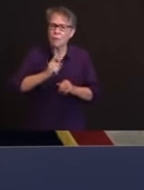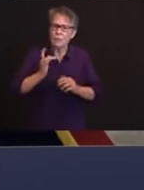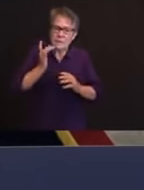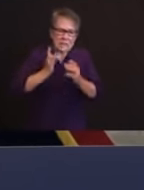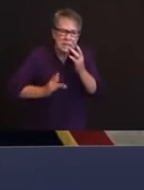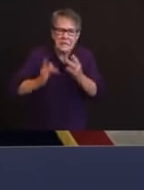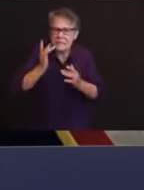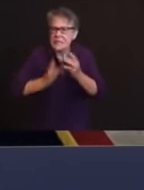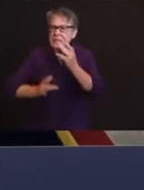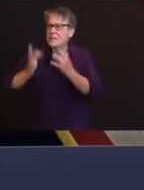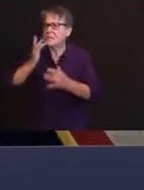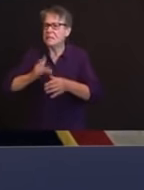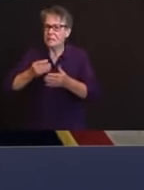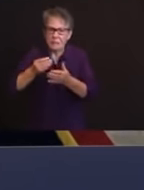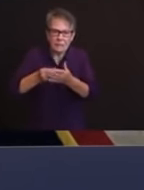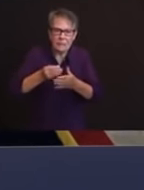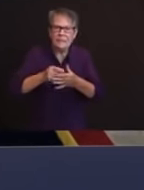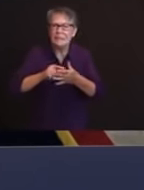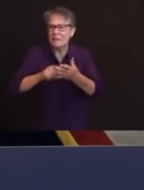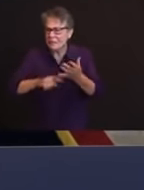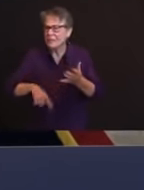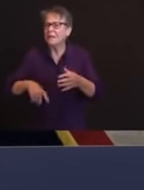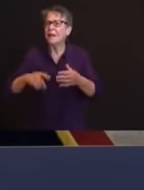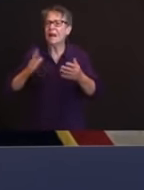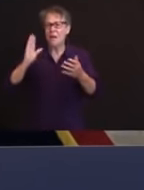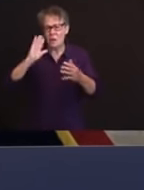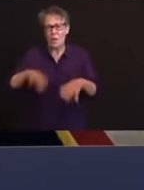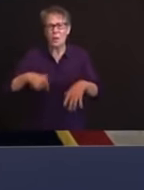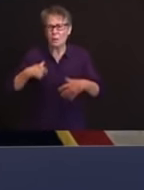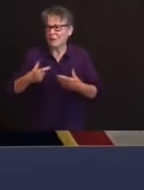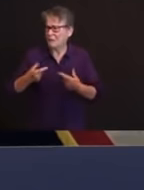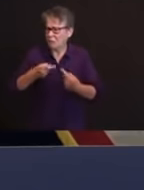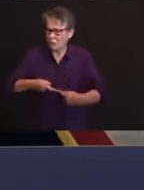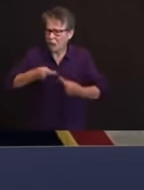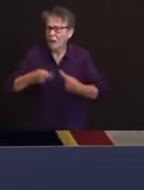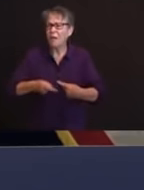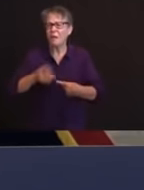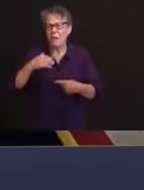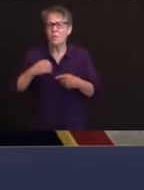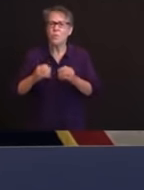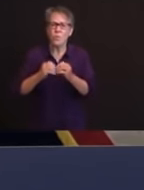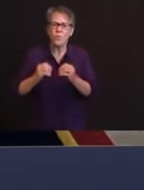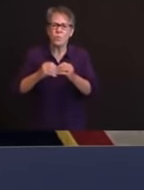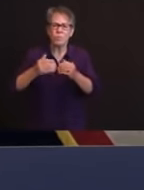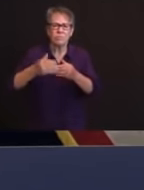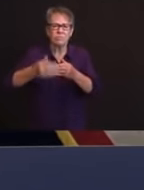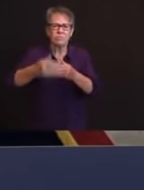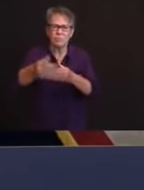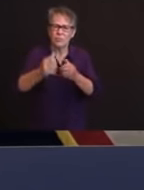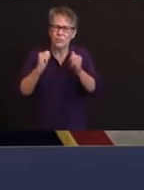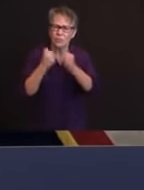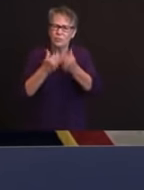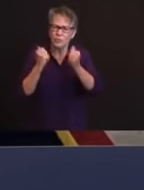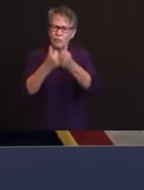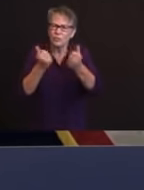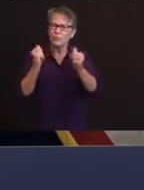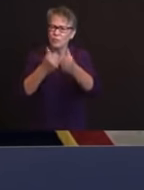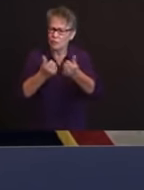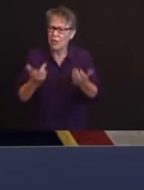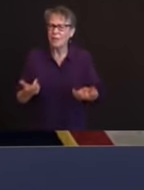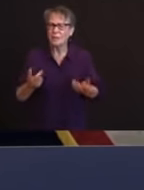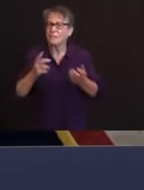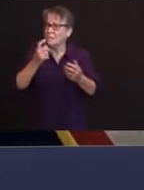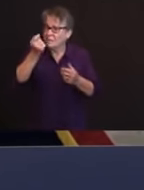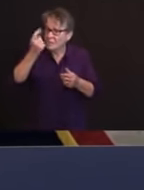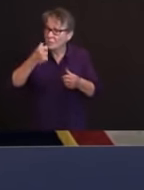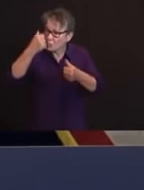challenges. We are still in that proverbial valley of the shadow of death. With this crisis before us, it is